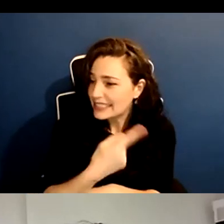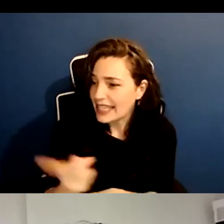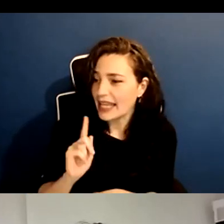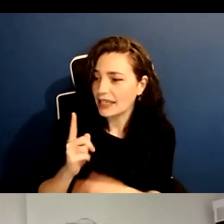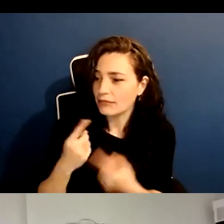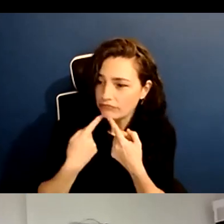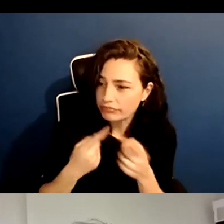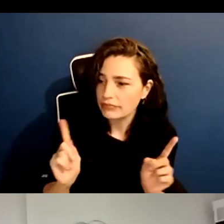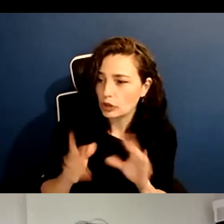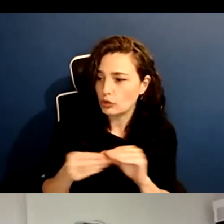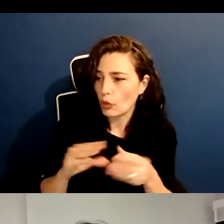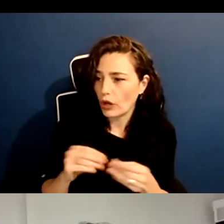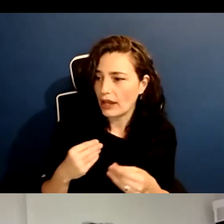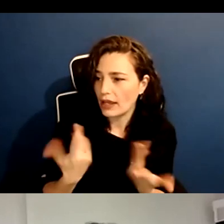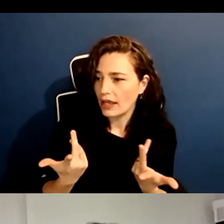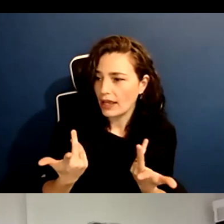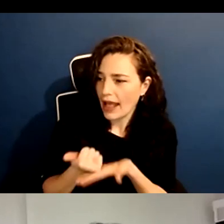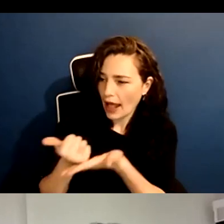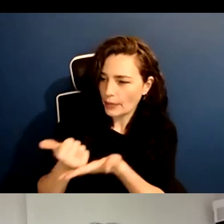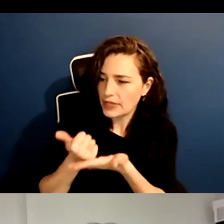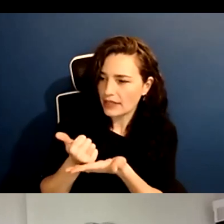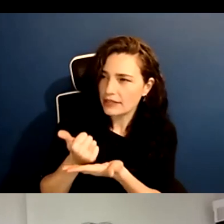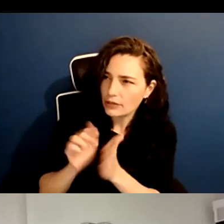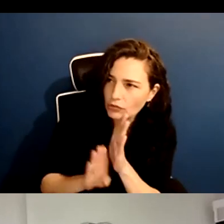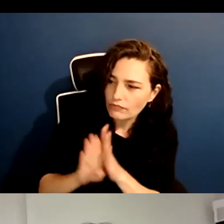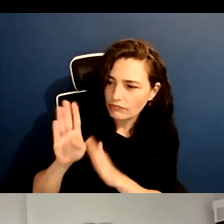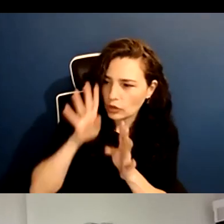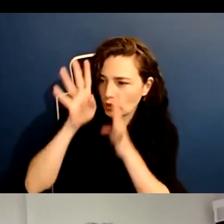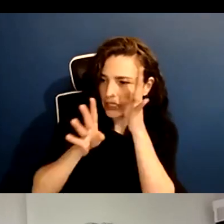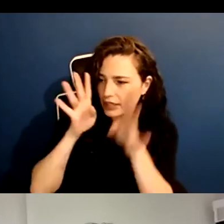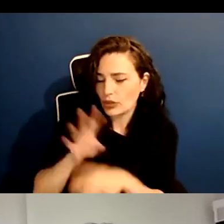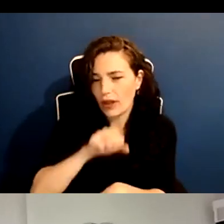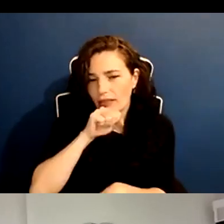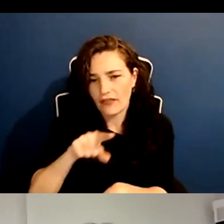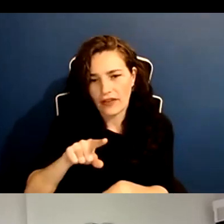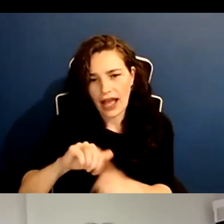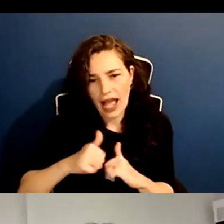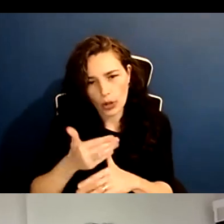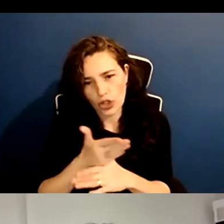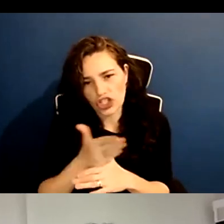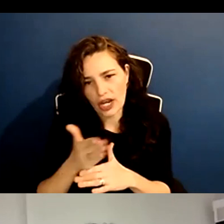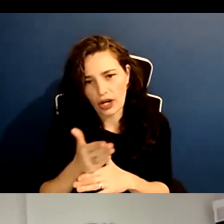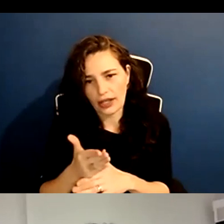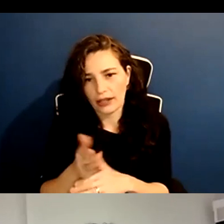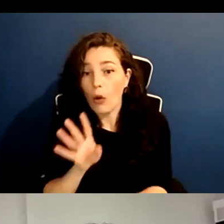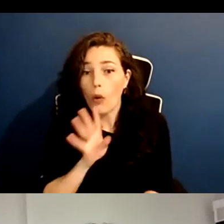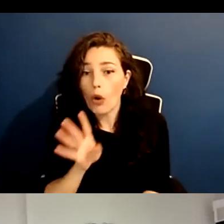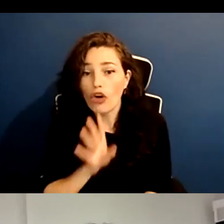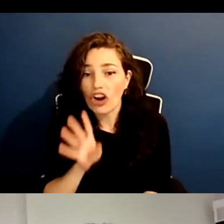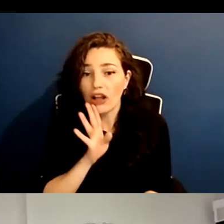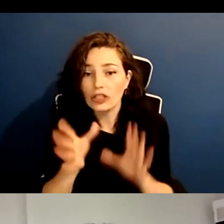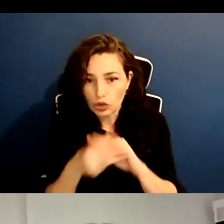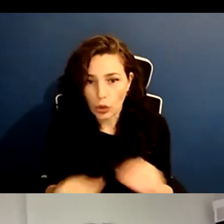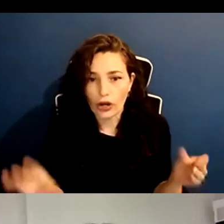writing. So I love that you're able to share oral storytelling. And I think it does inform your writing. So I kind of pass that